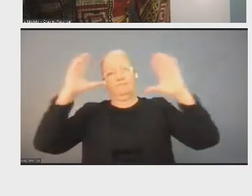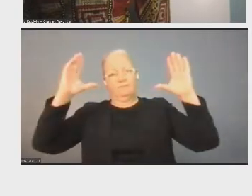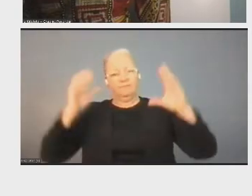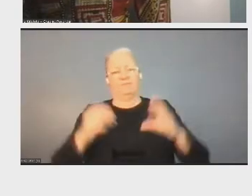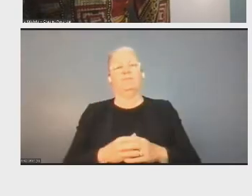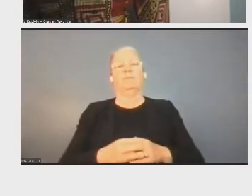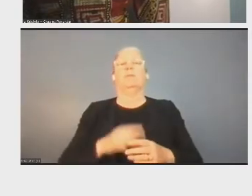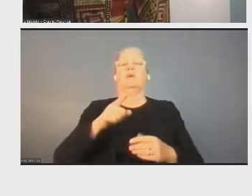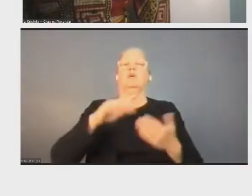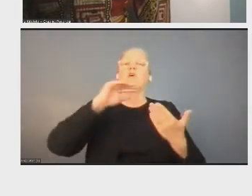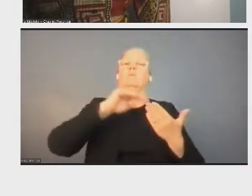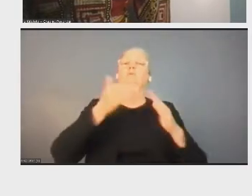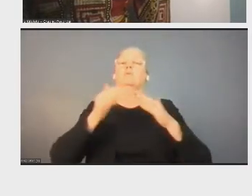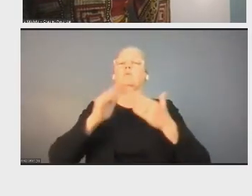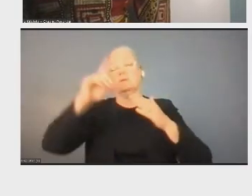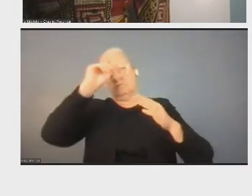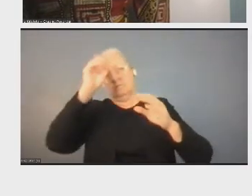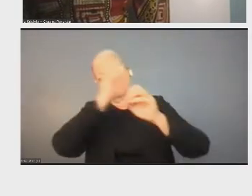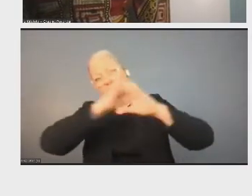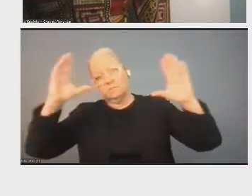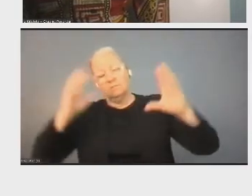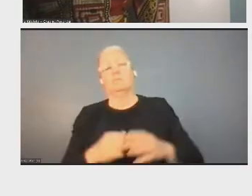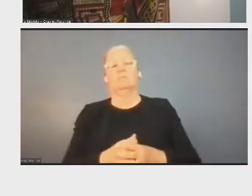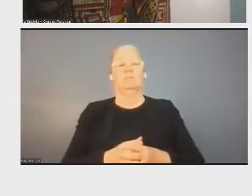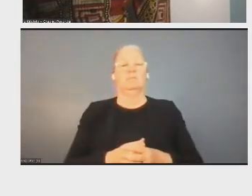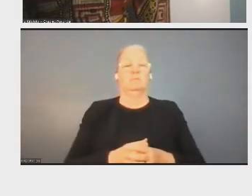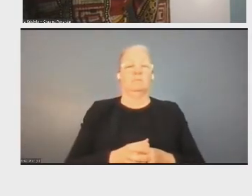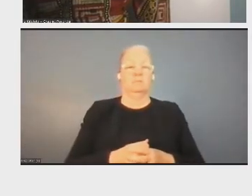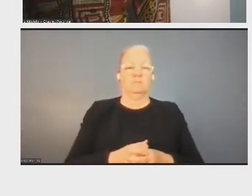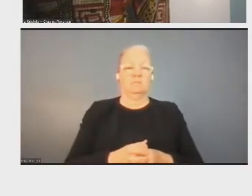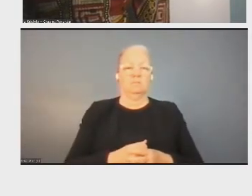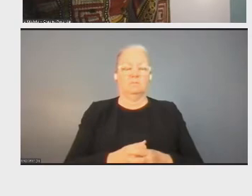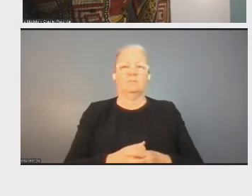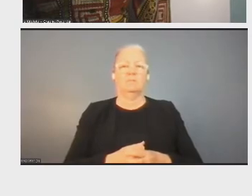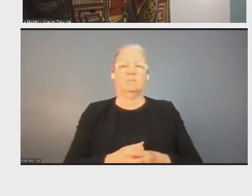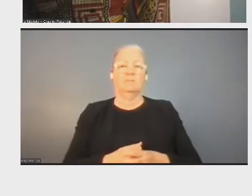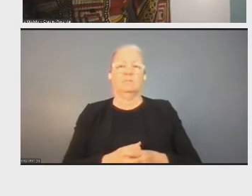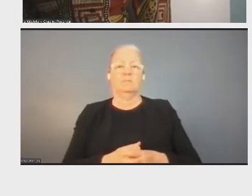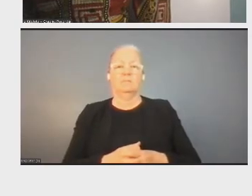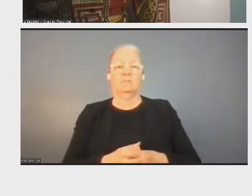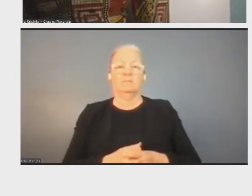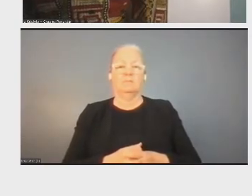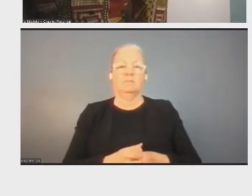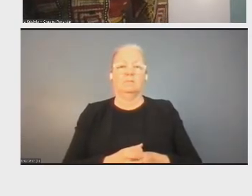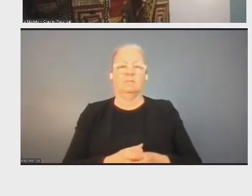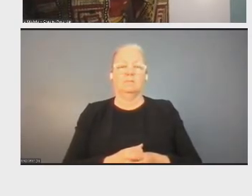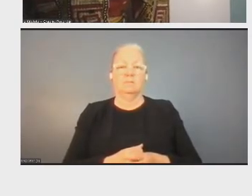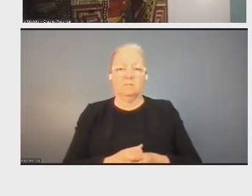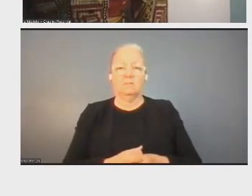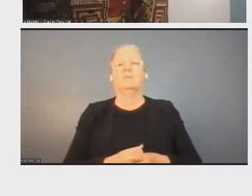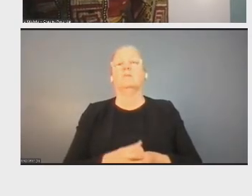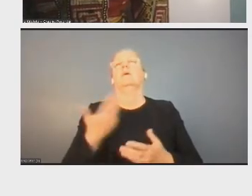vision and completely active participation of communities, not only